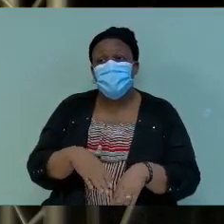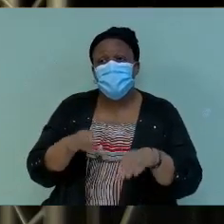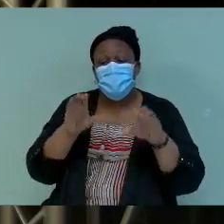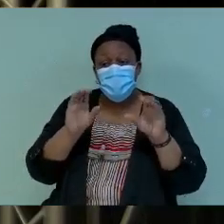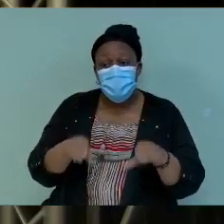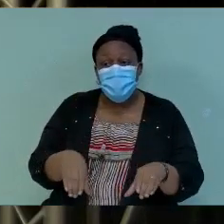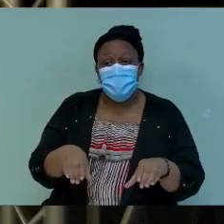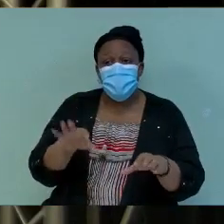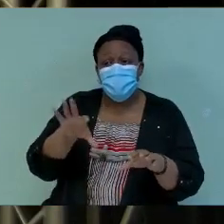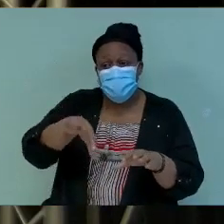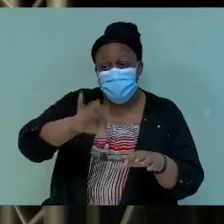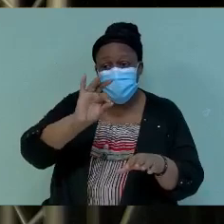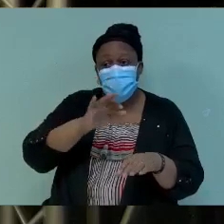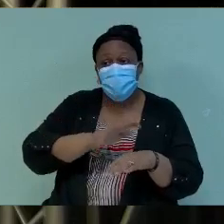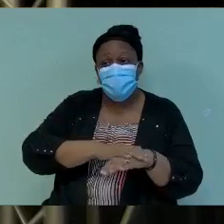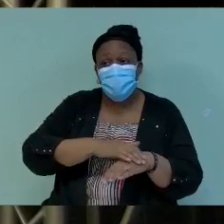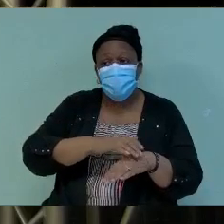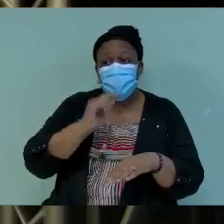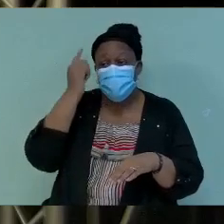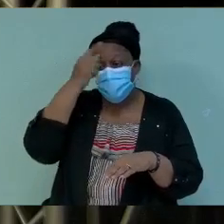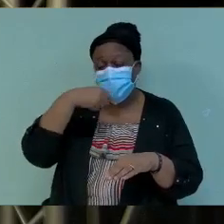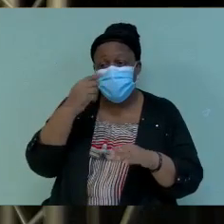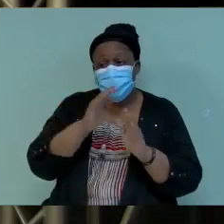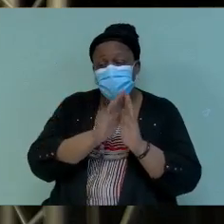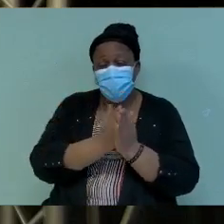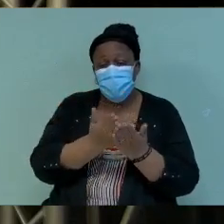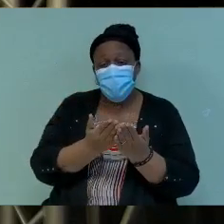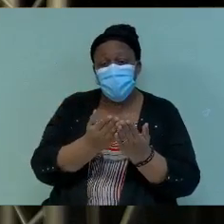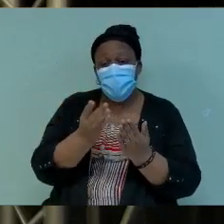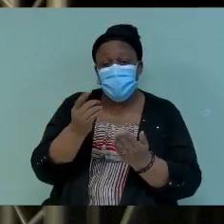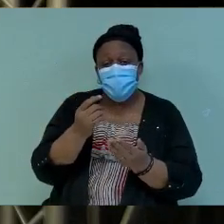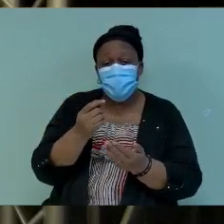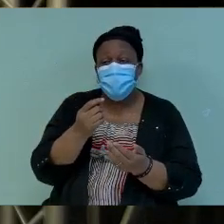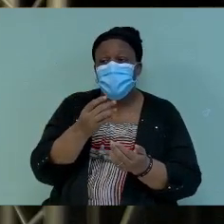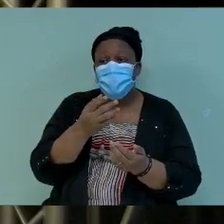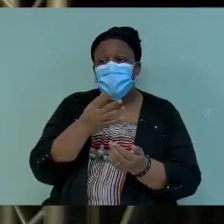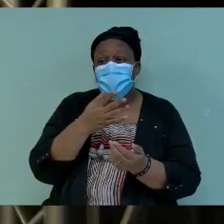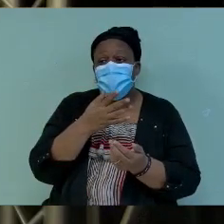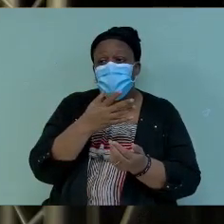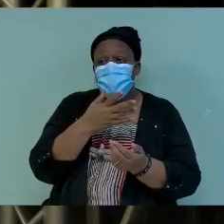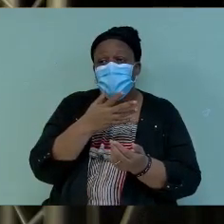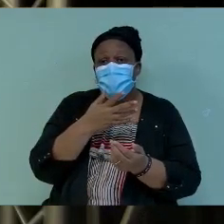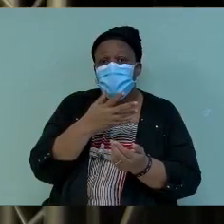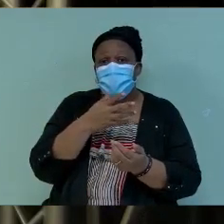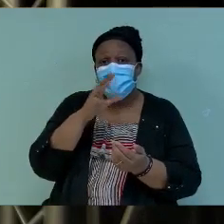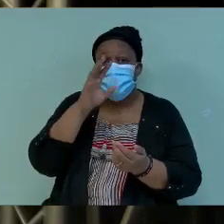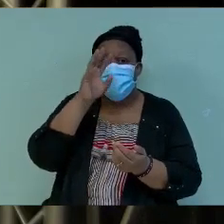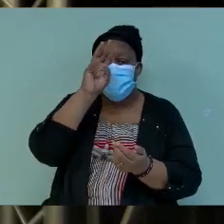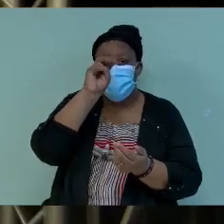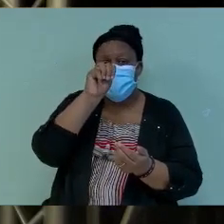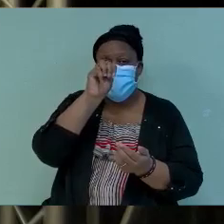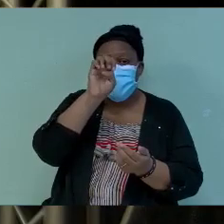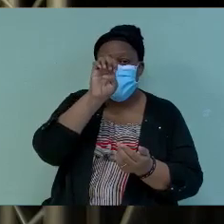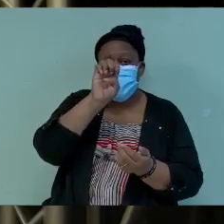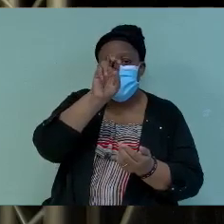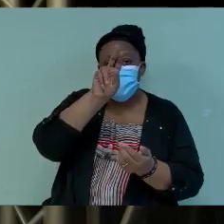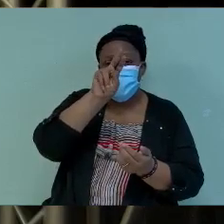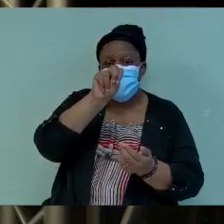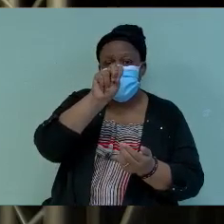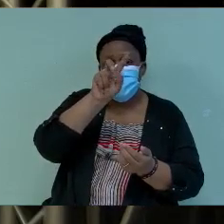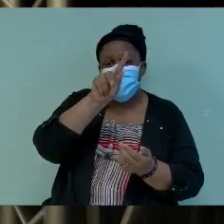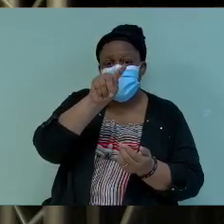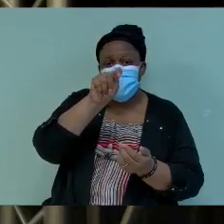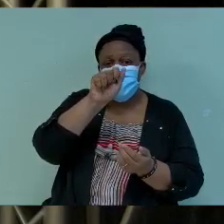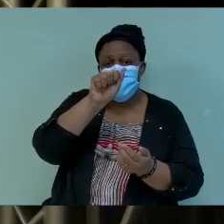Health Association Facebook page. Please visit this page daily for tips about how to